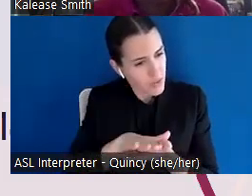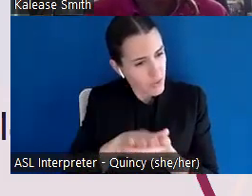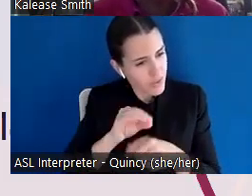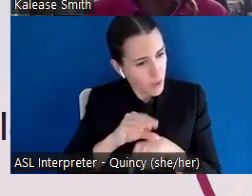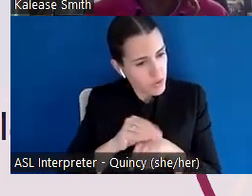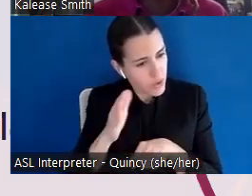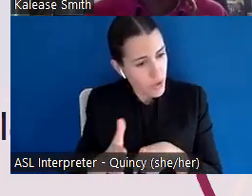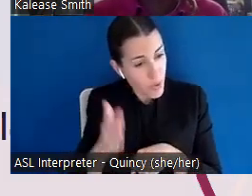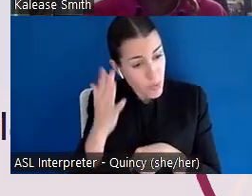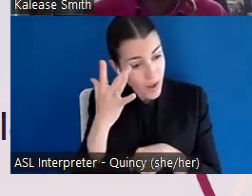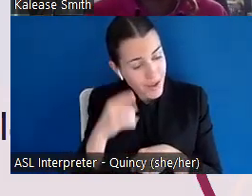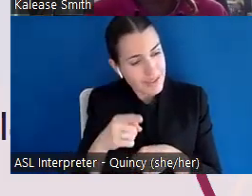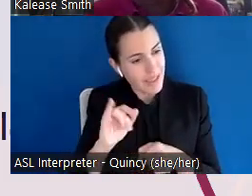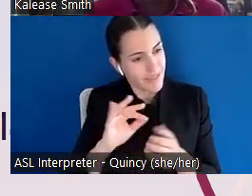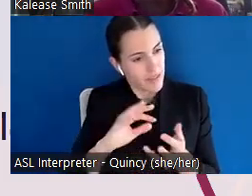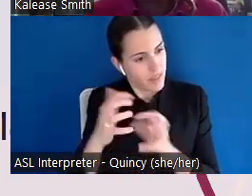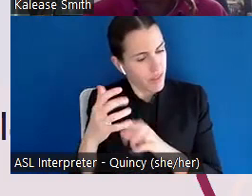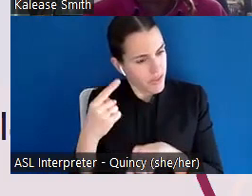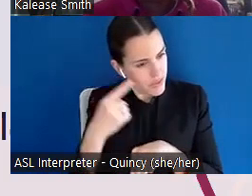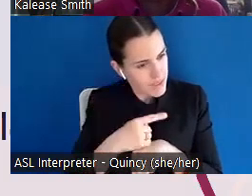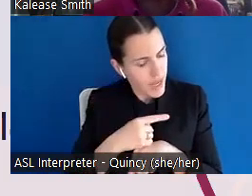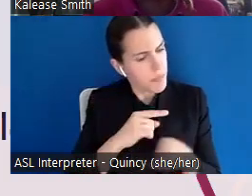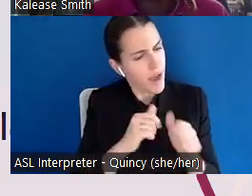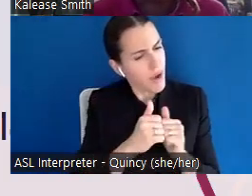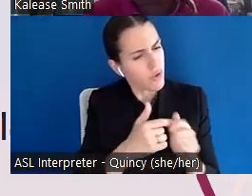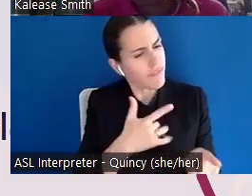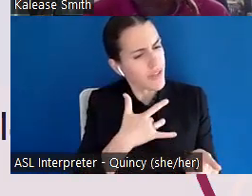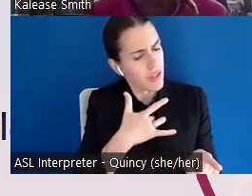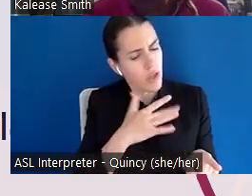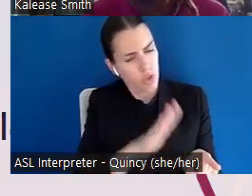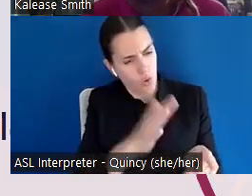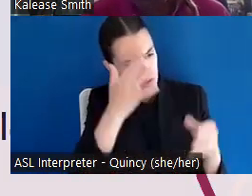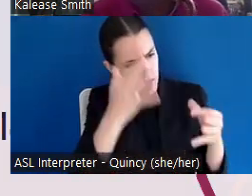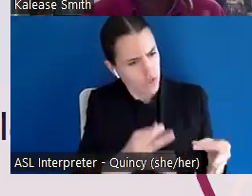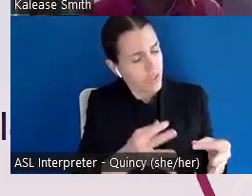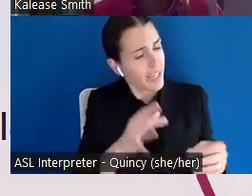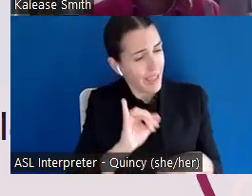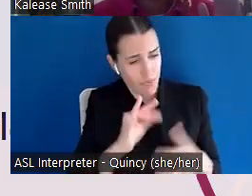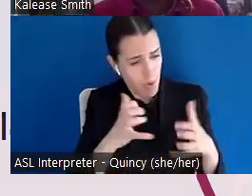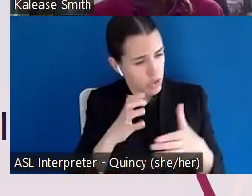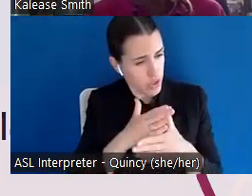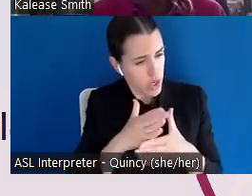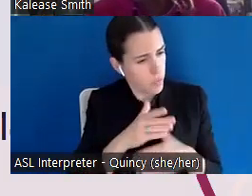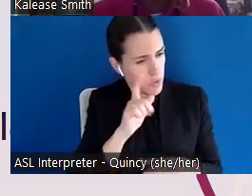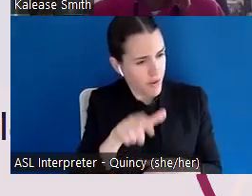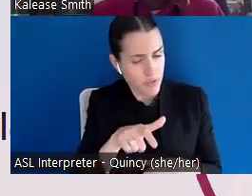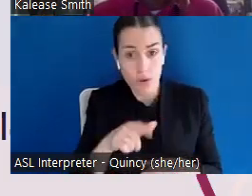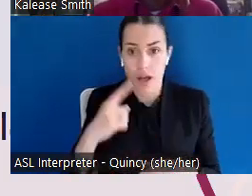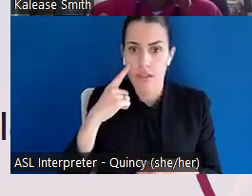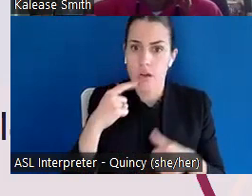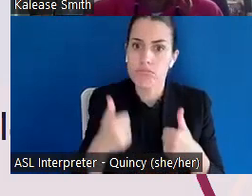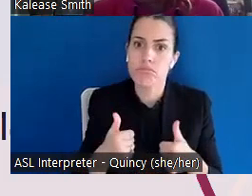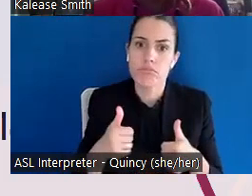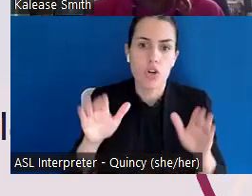know kind of what's going on, but how do you feel about it? If you don't want to do it, we don't have to do that. And I thought that was great